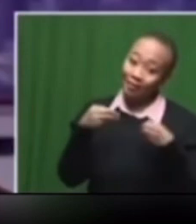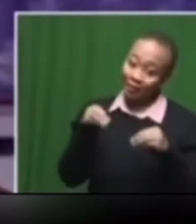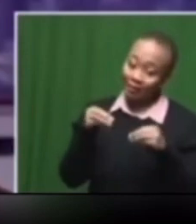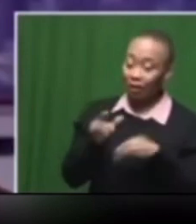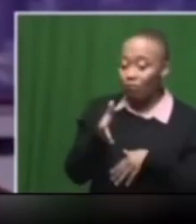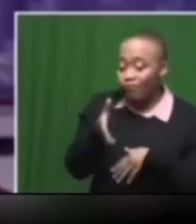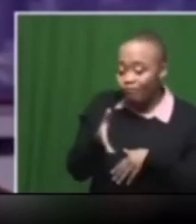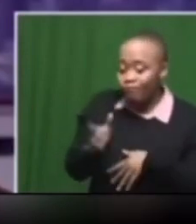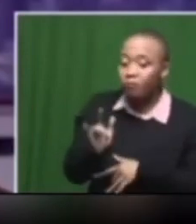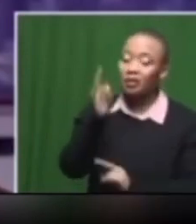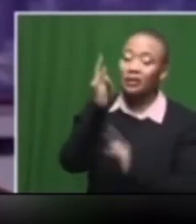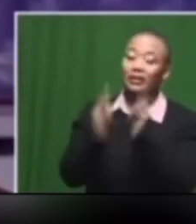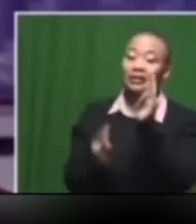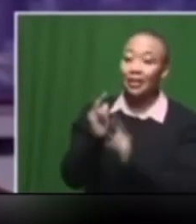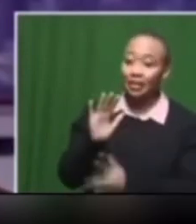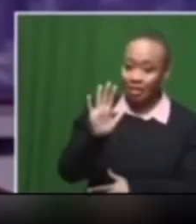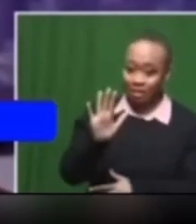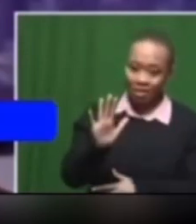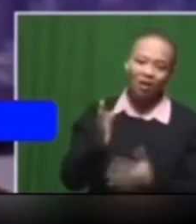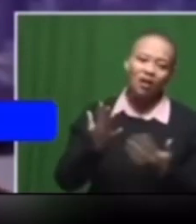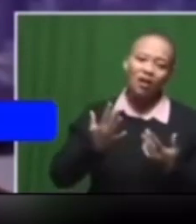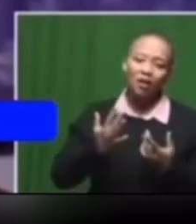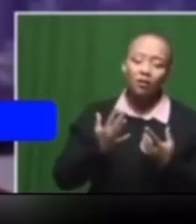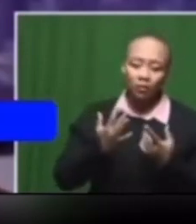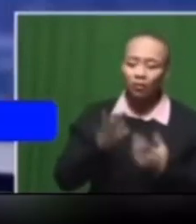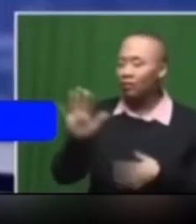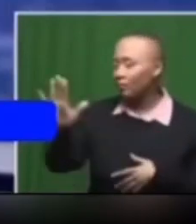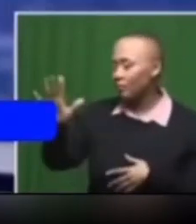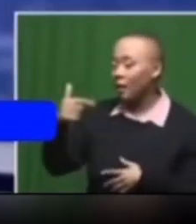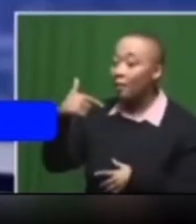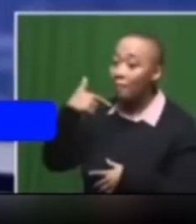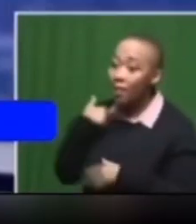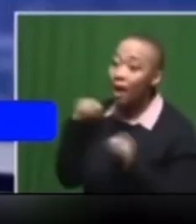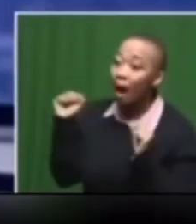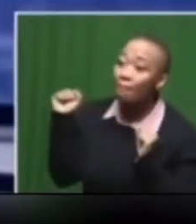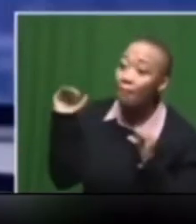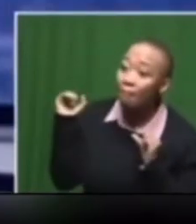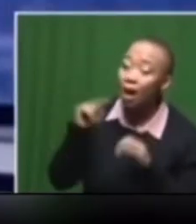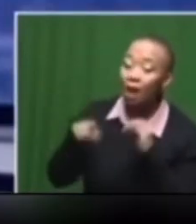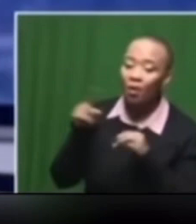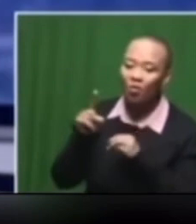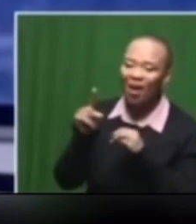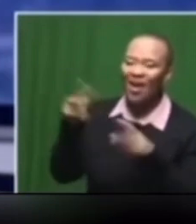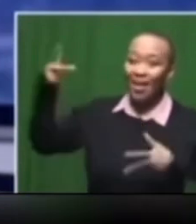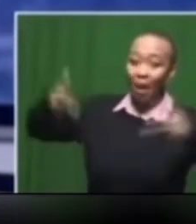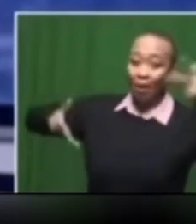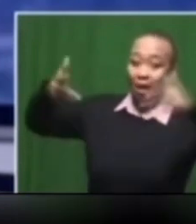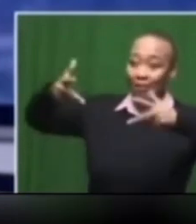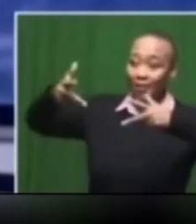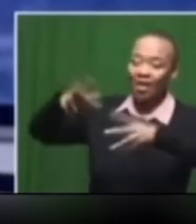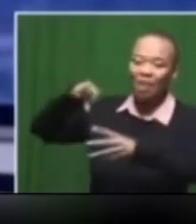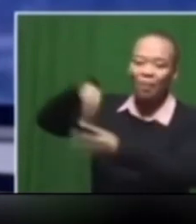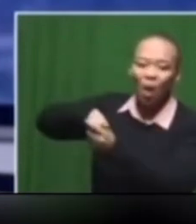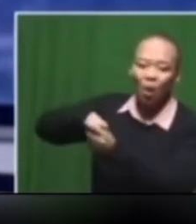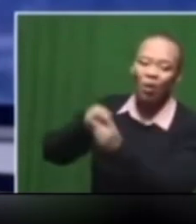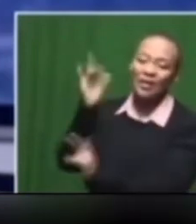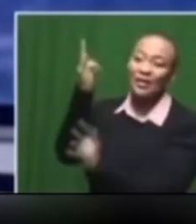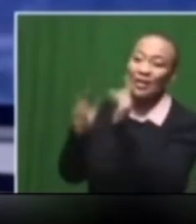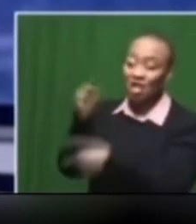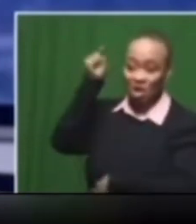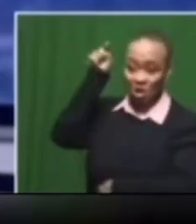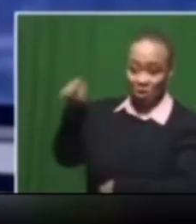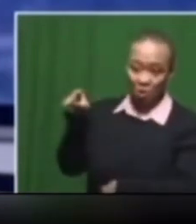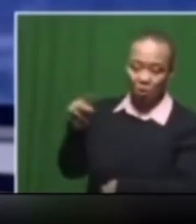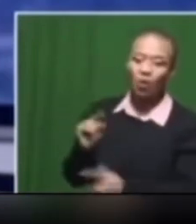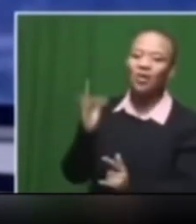city. And we are just... I'm talking about the ones that belong to the city, the ones that you have control over as the city